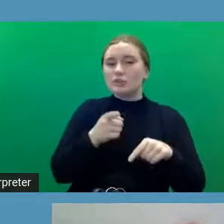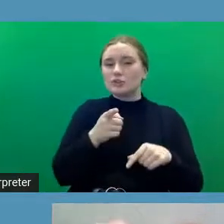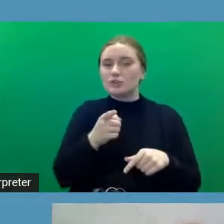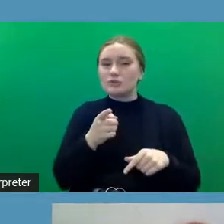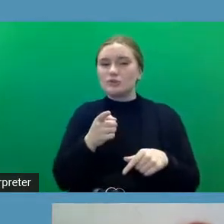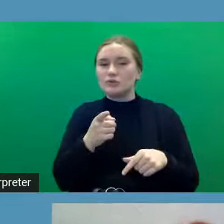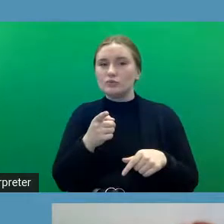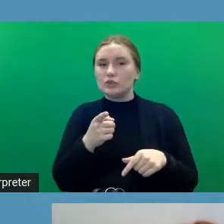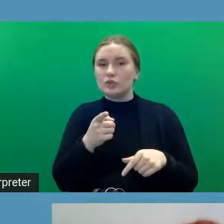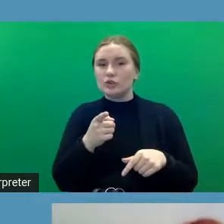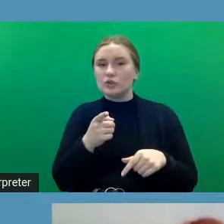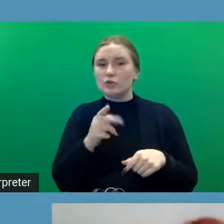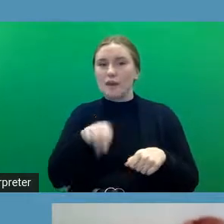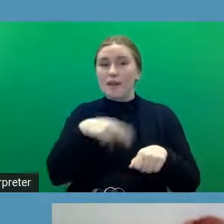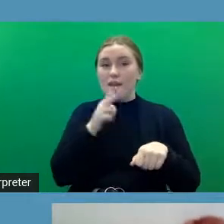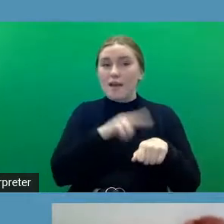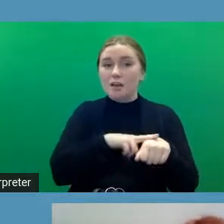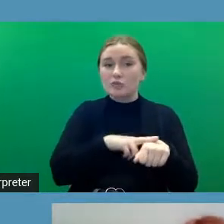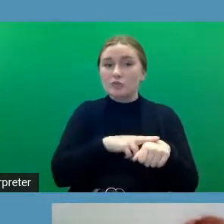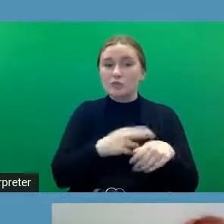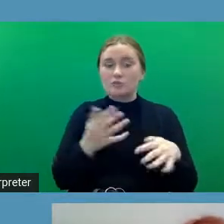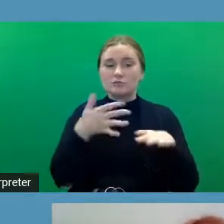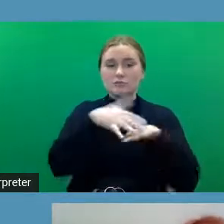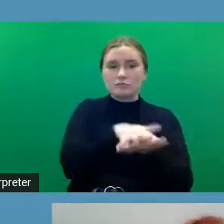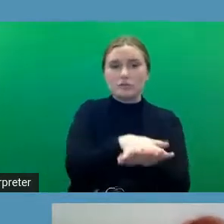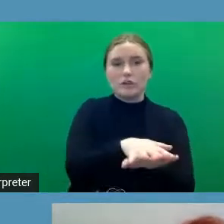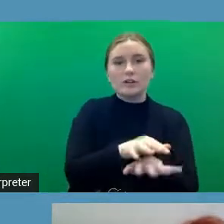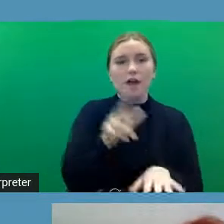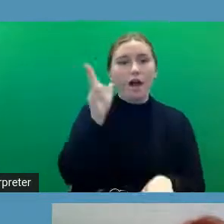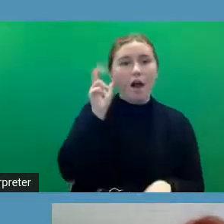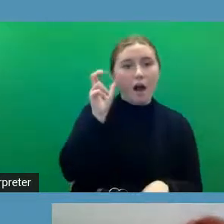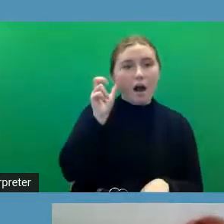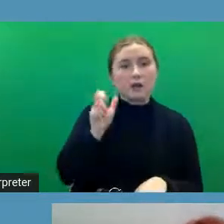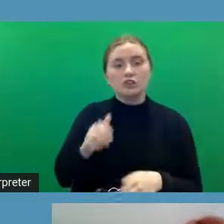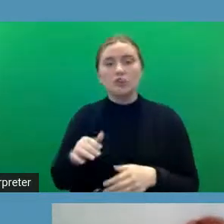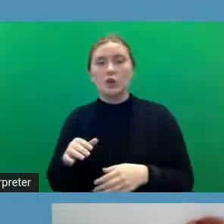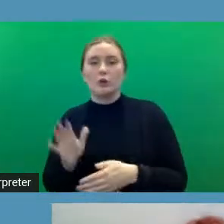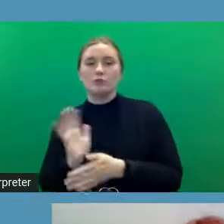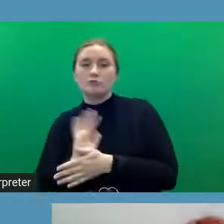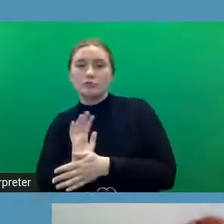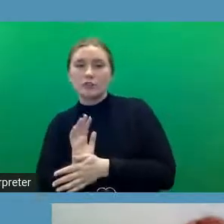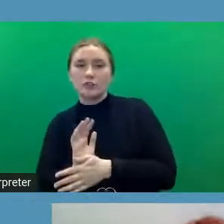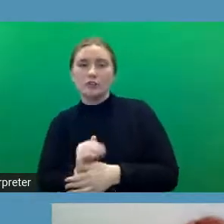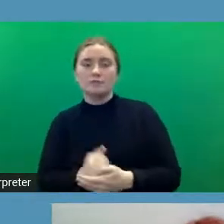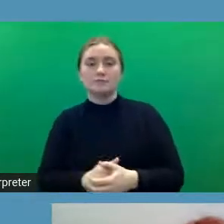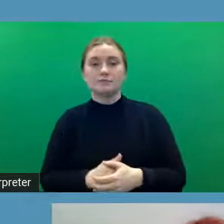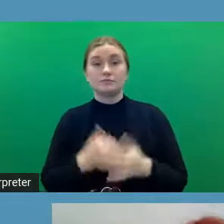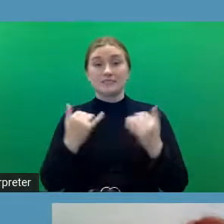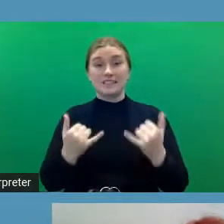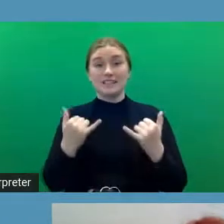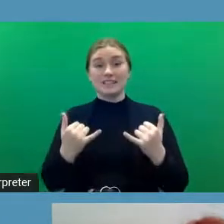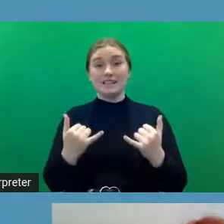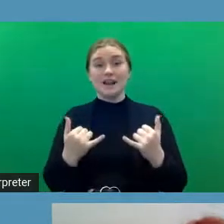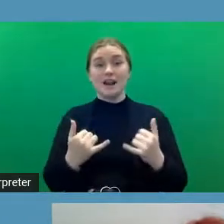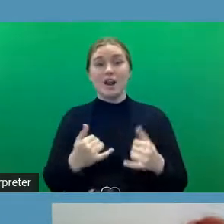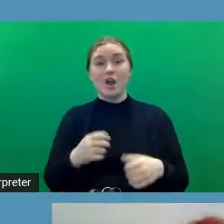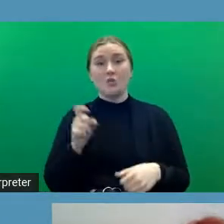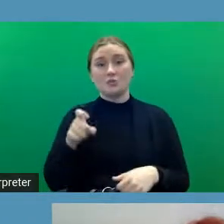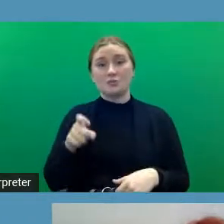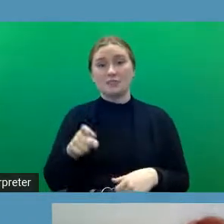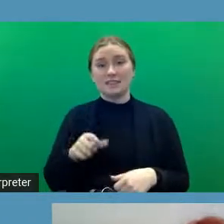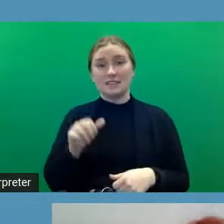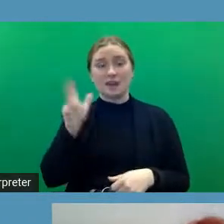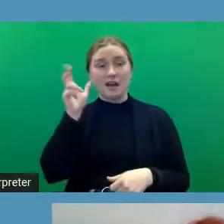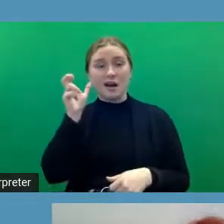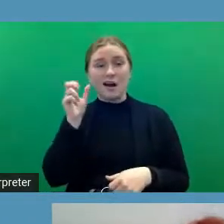naturally embed the audio description. Absolutely. And so for example, for Anna's presentation just now, we wouldn't need any third-party audio description. The few, she